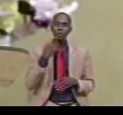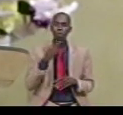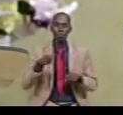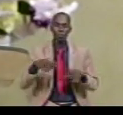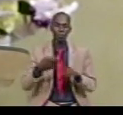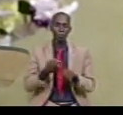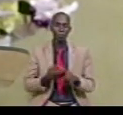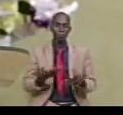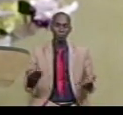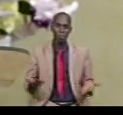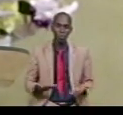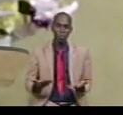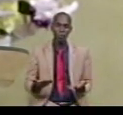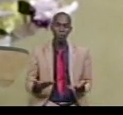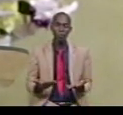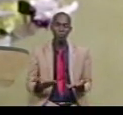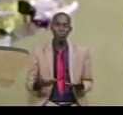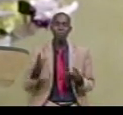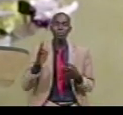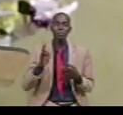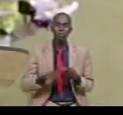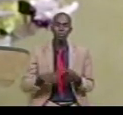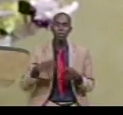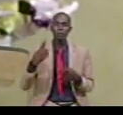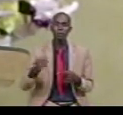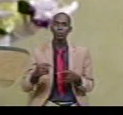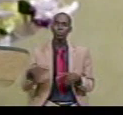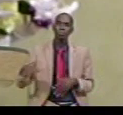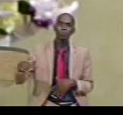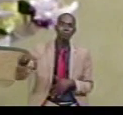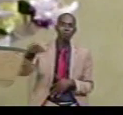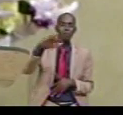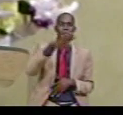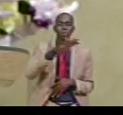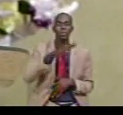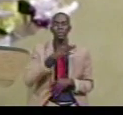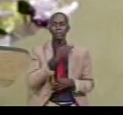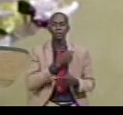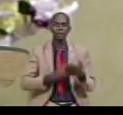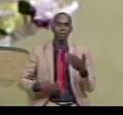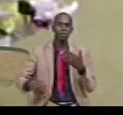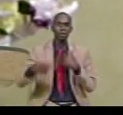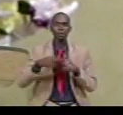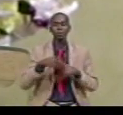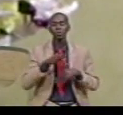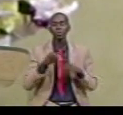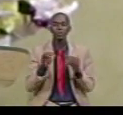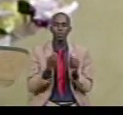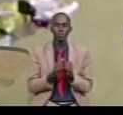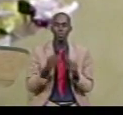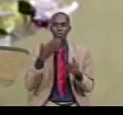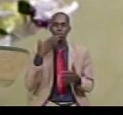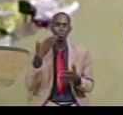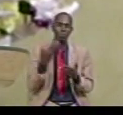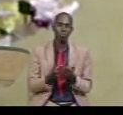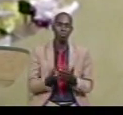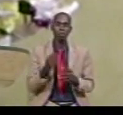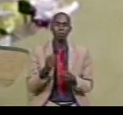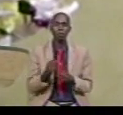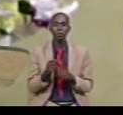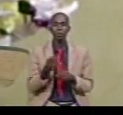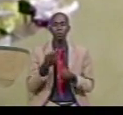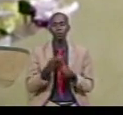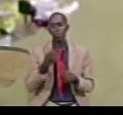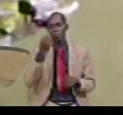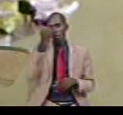place to the regions beyond, and they are returning with goodwill messages from